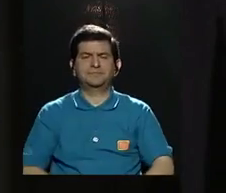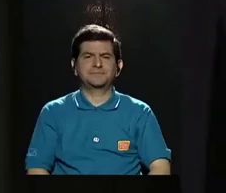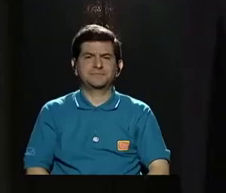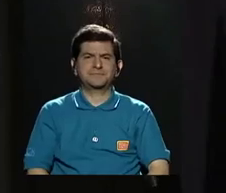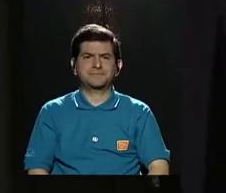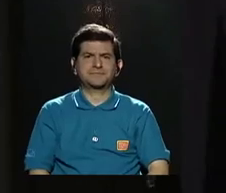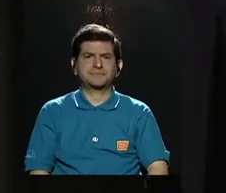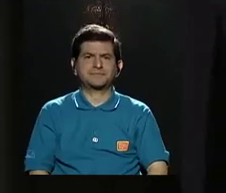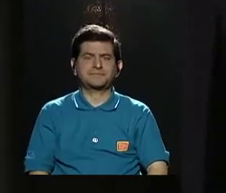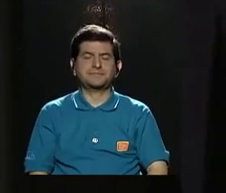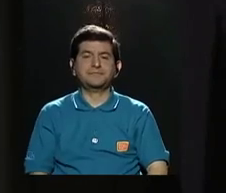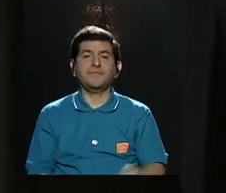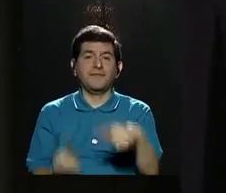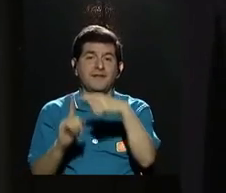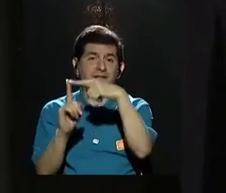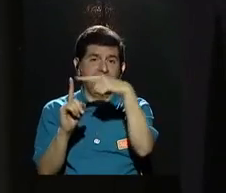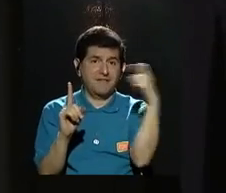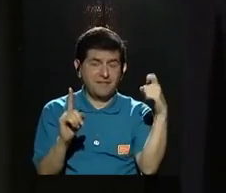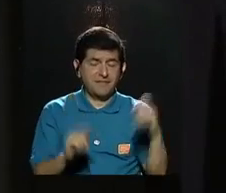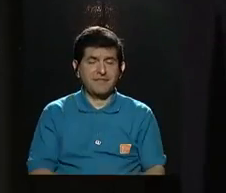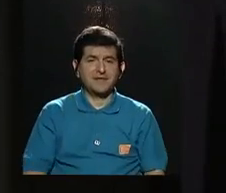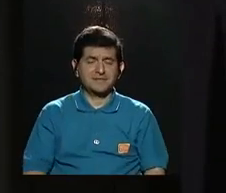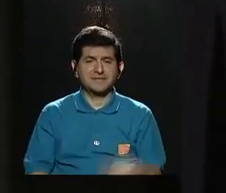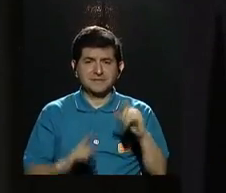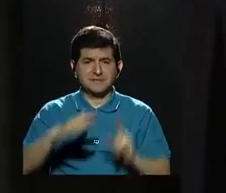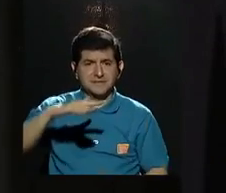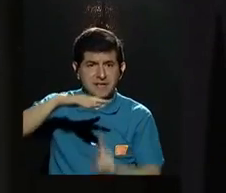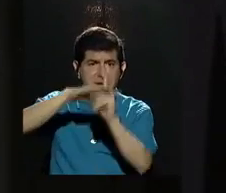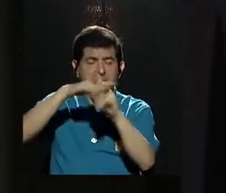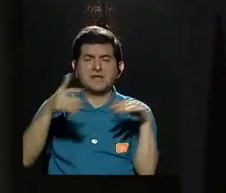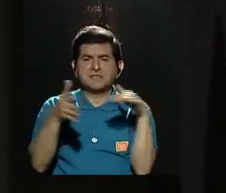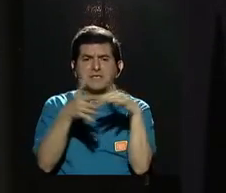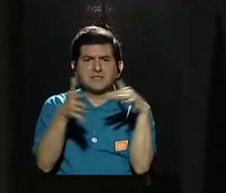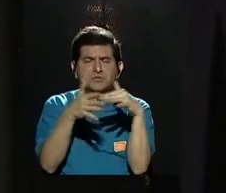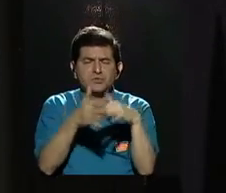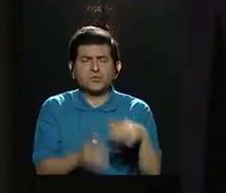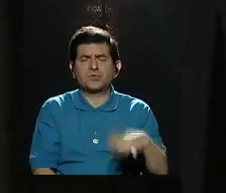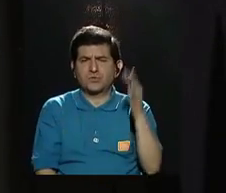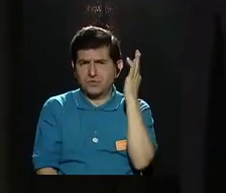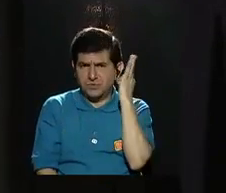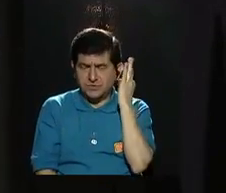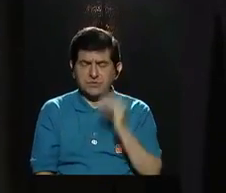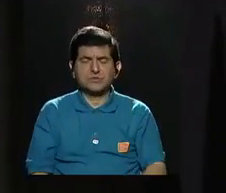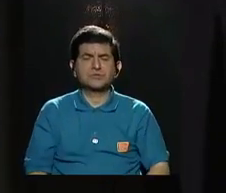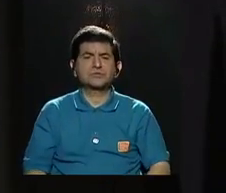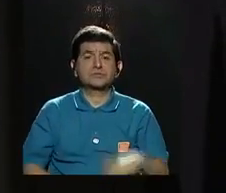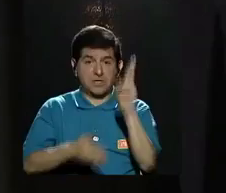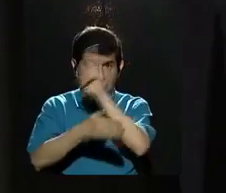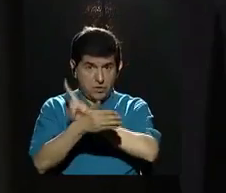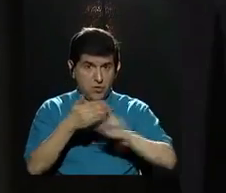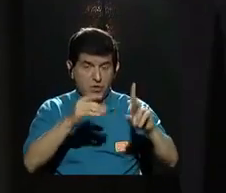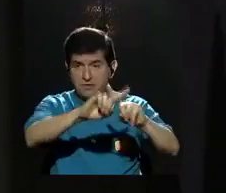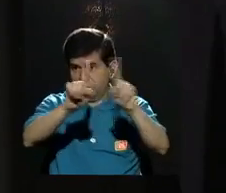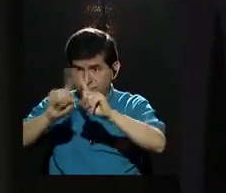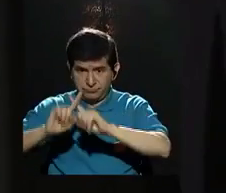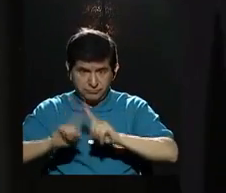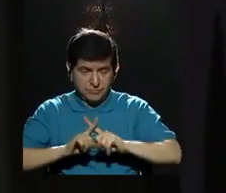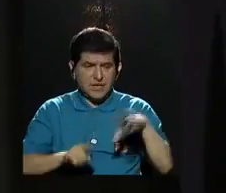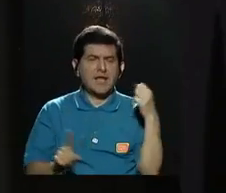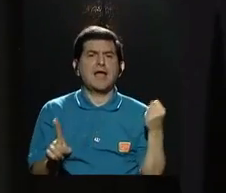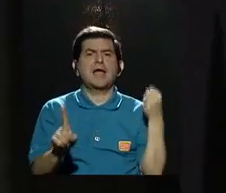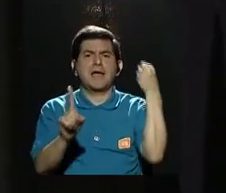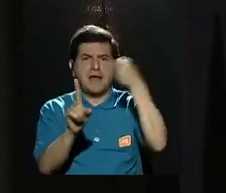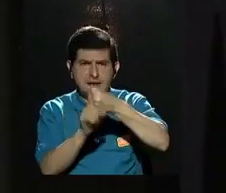Since the advent of feminist studies within the academic sphere, and the corresponding impact